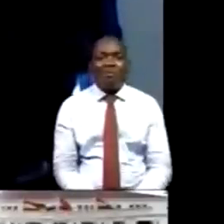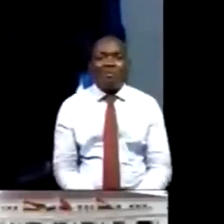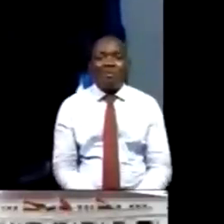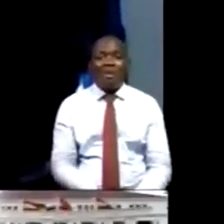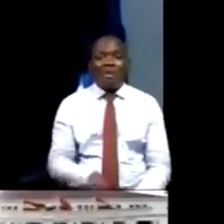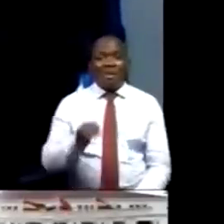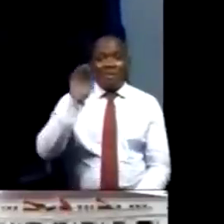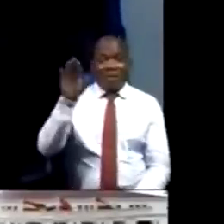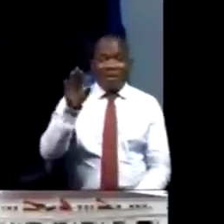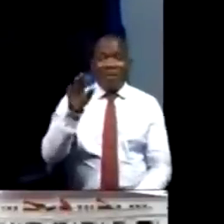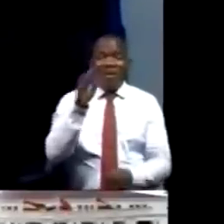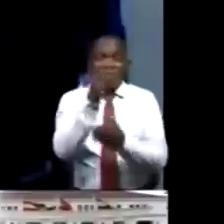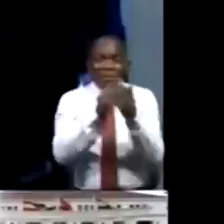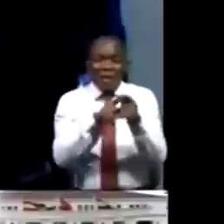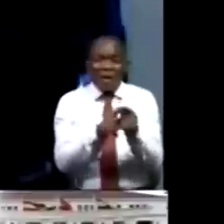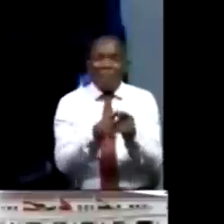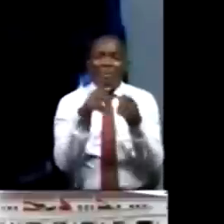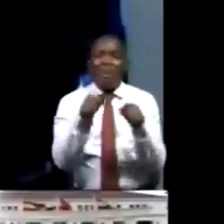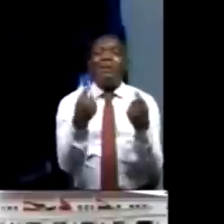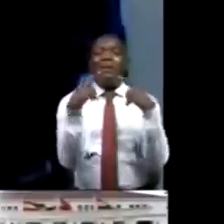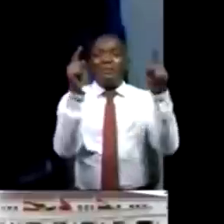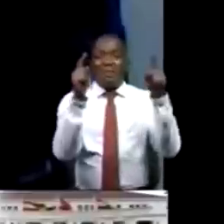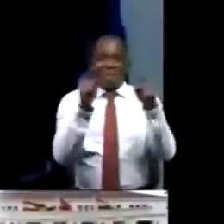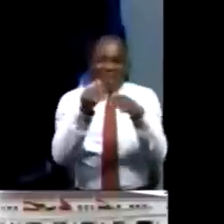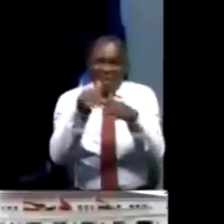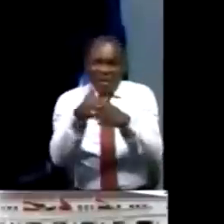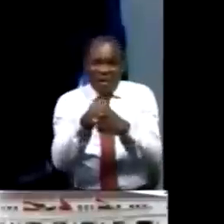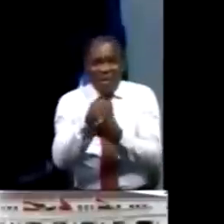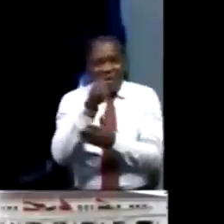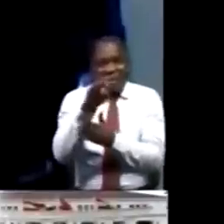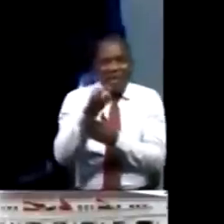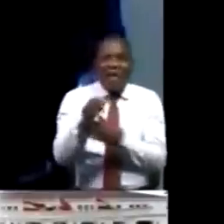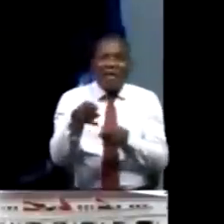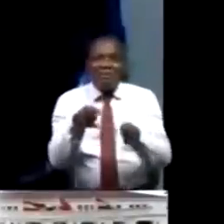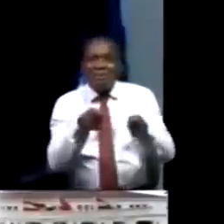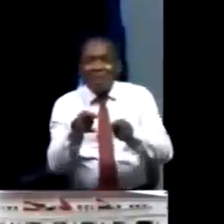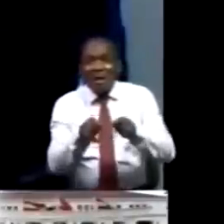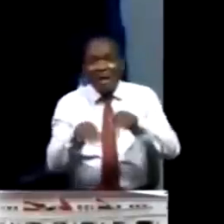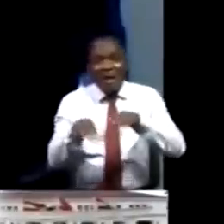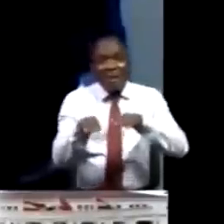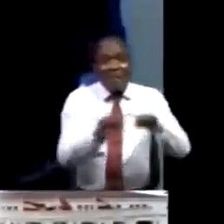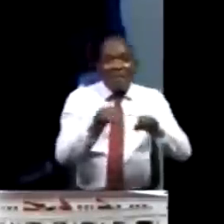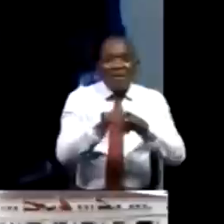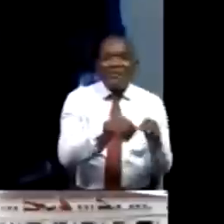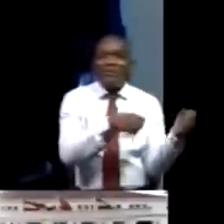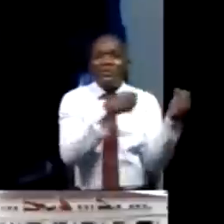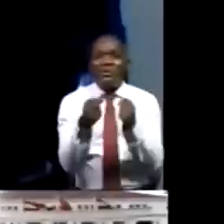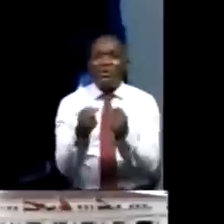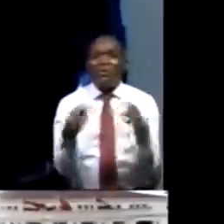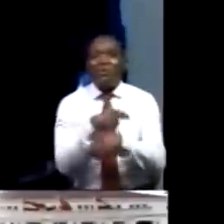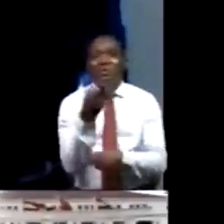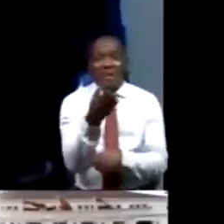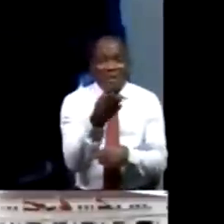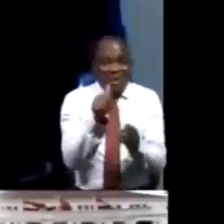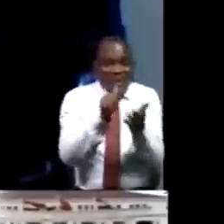There are previous instances of how the EC conducts the business of the strong room, and